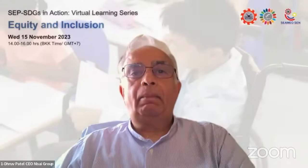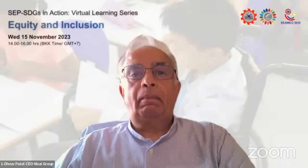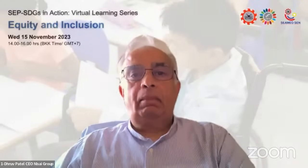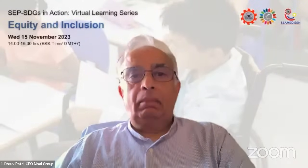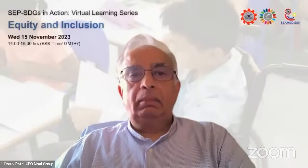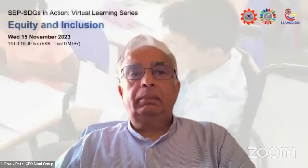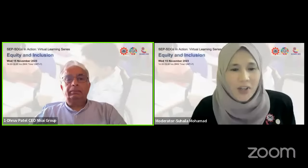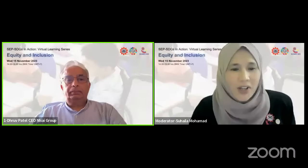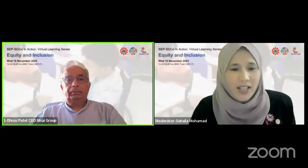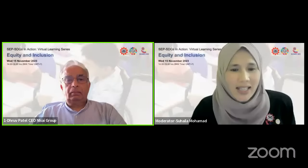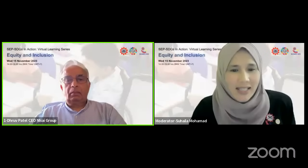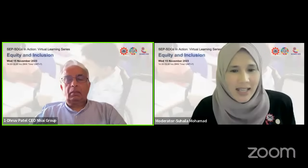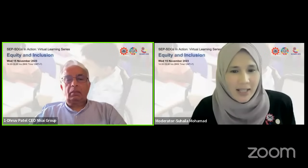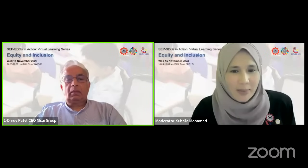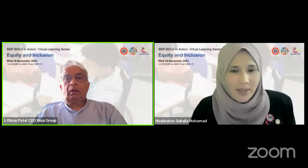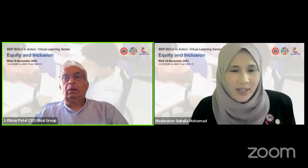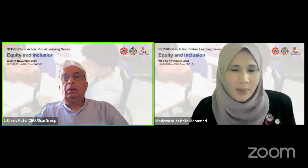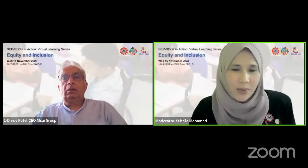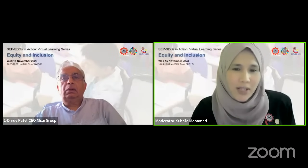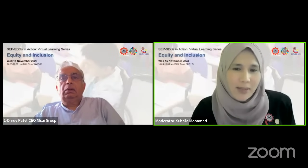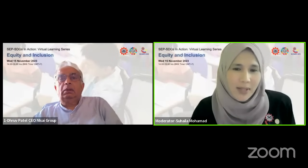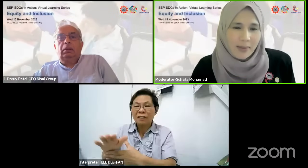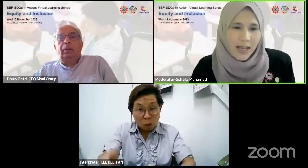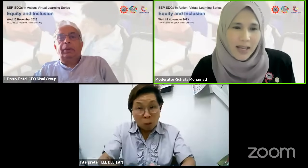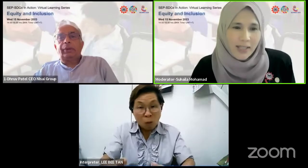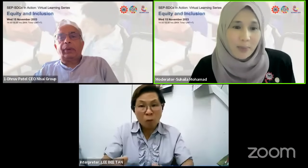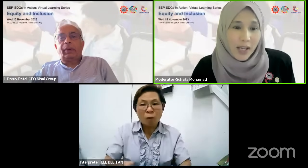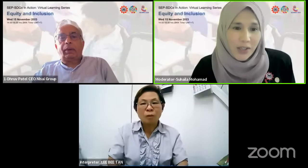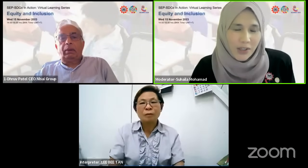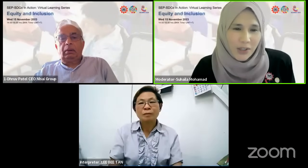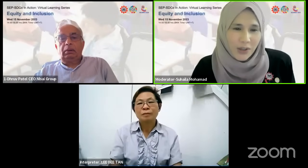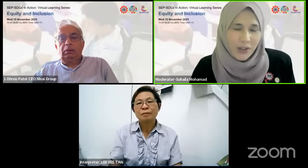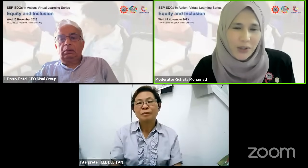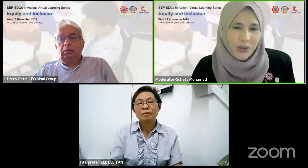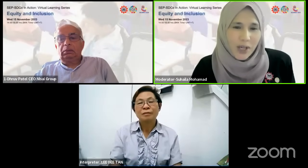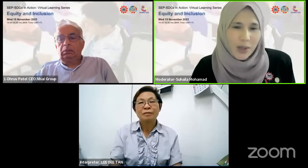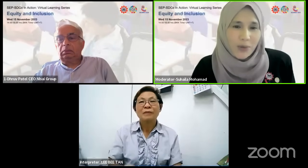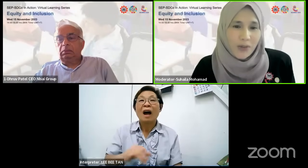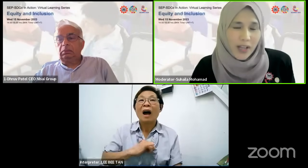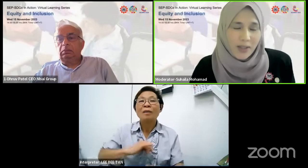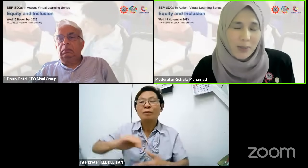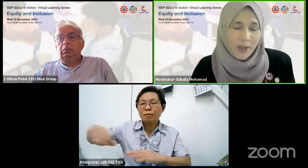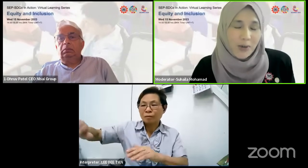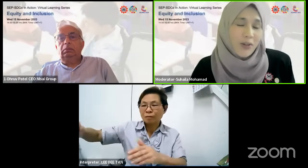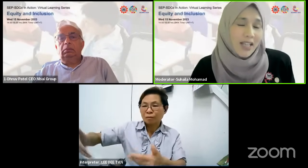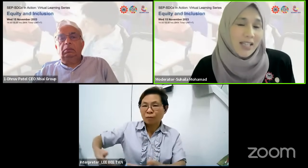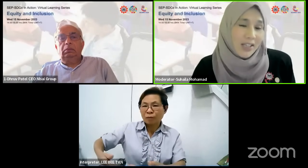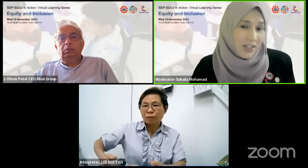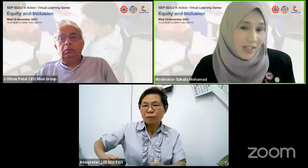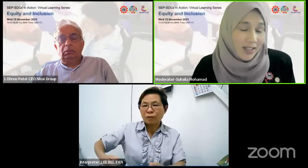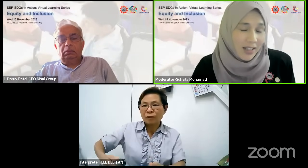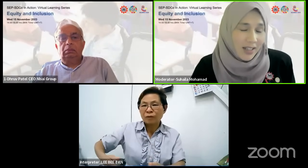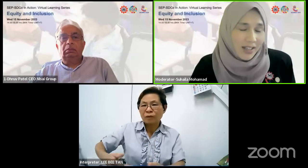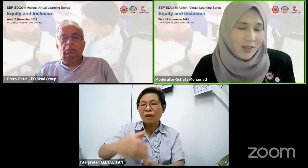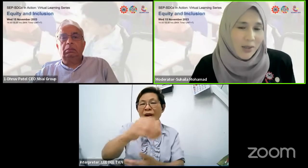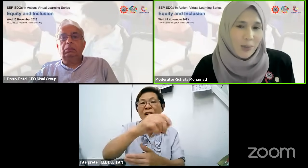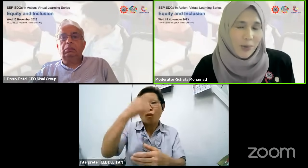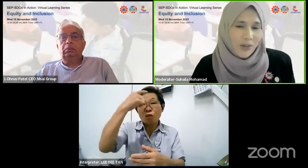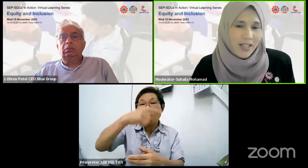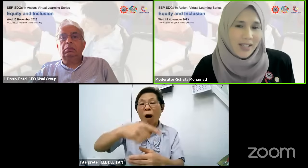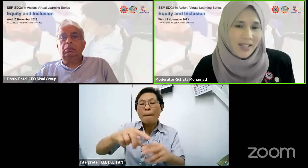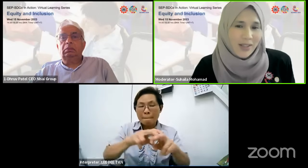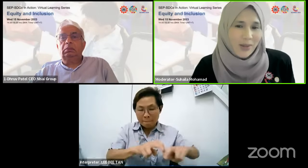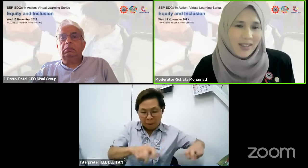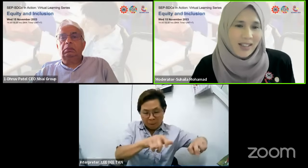Dhruv. Moving on, ladies and gentlemen, it brings me immense pleasure to introduce our final speaker for this session,